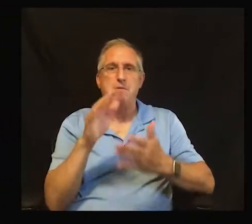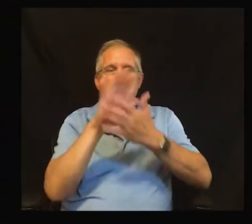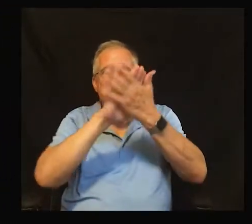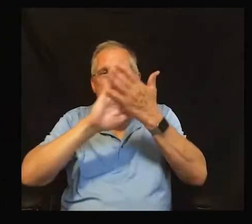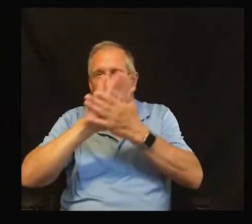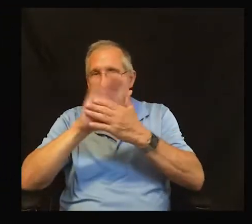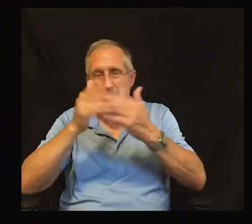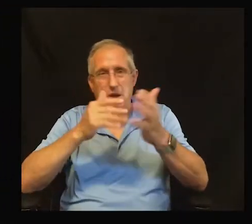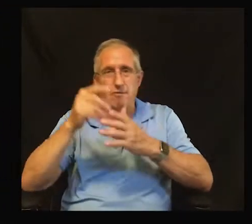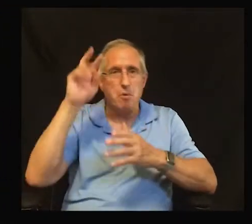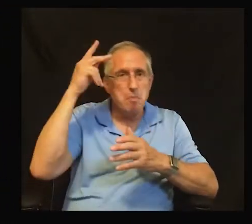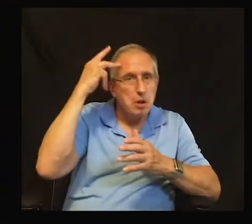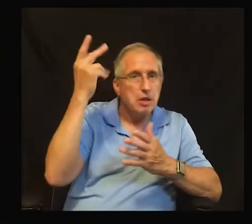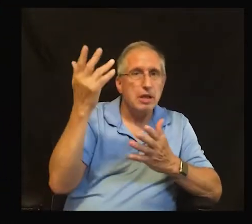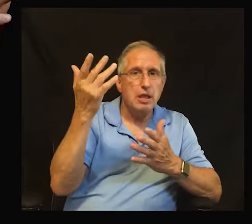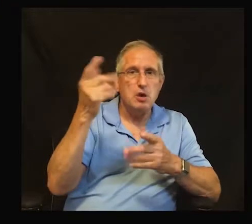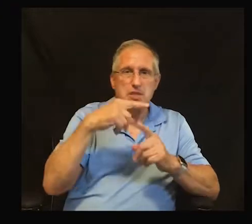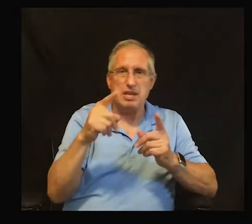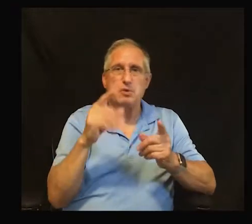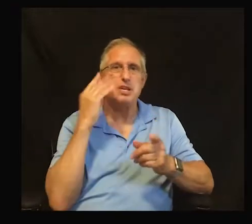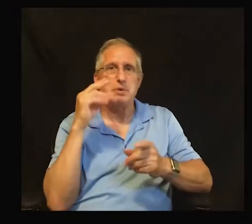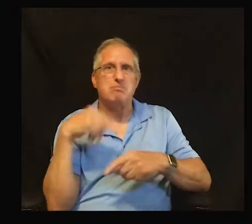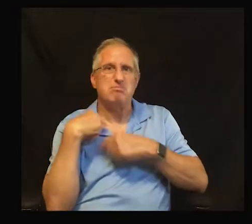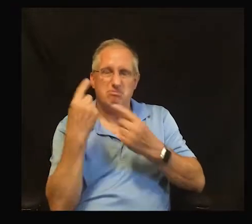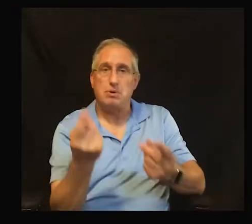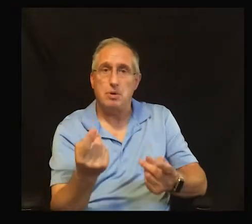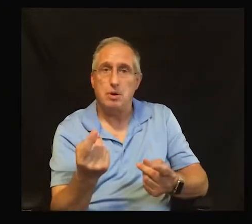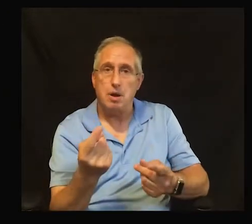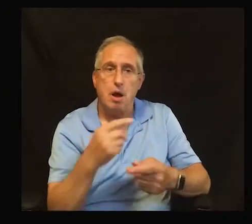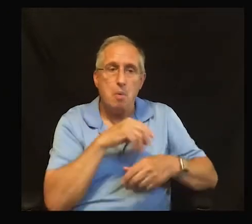it's politically or things that we've gone through in our past, or